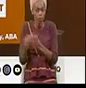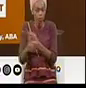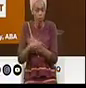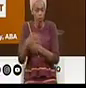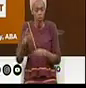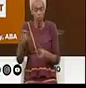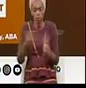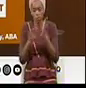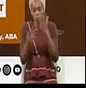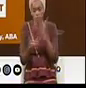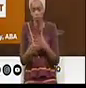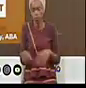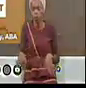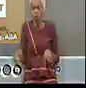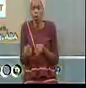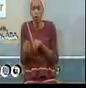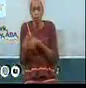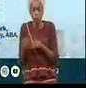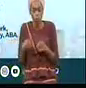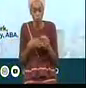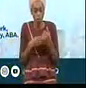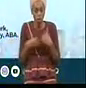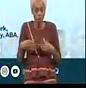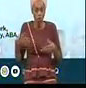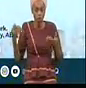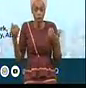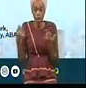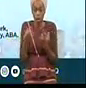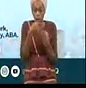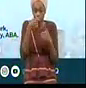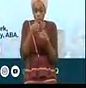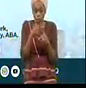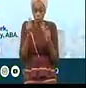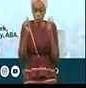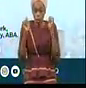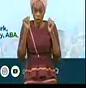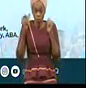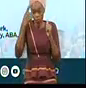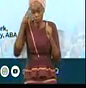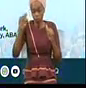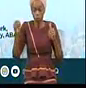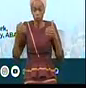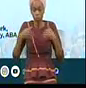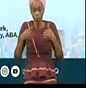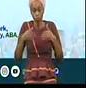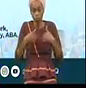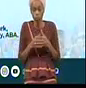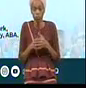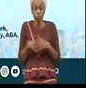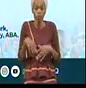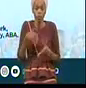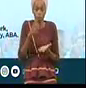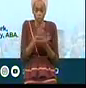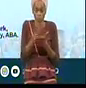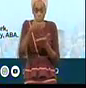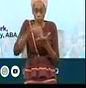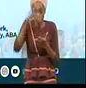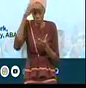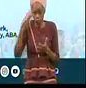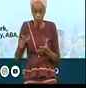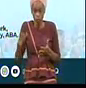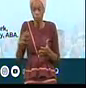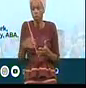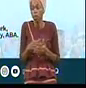also is the Impact Academy for teenagers, campus students, corps members, and young adults on